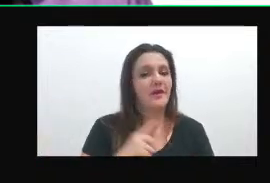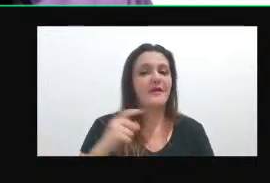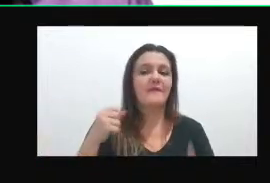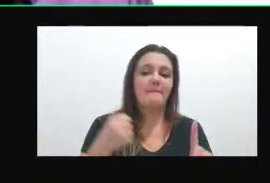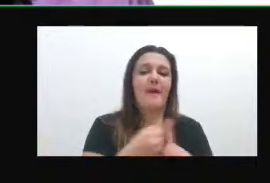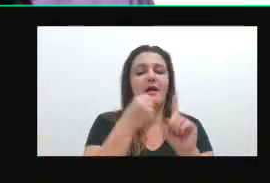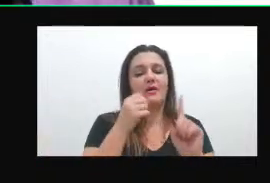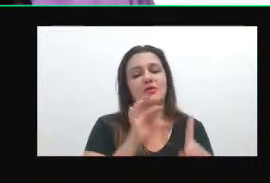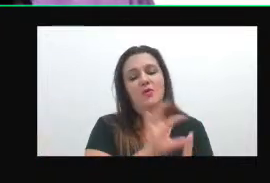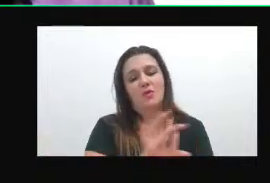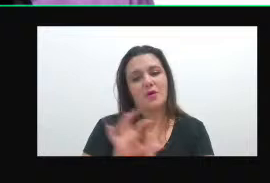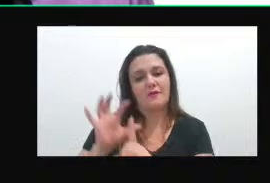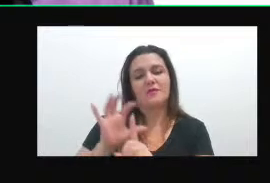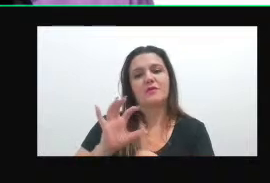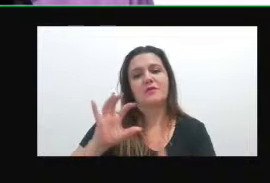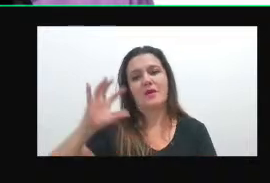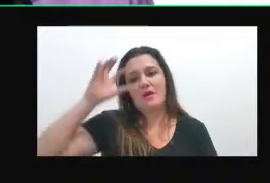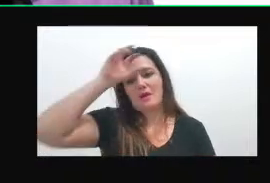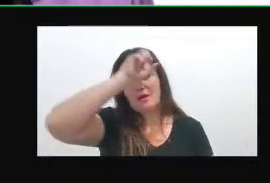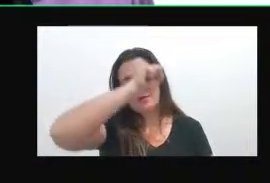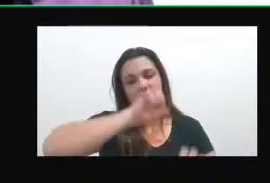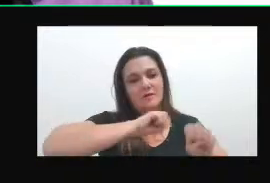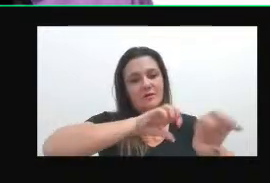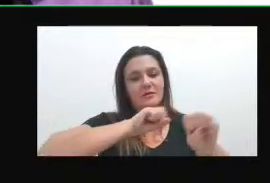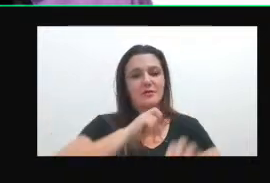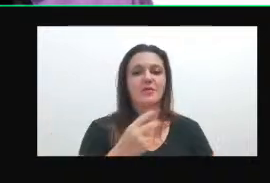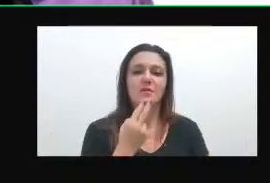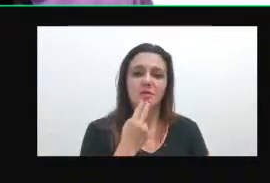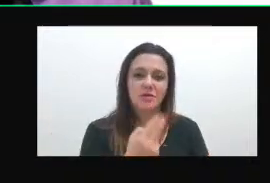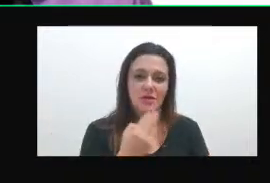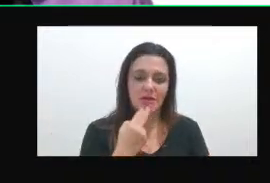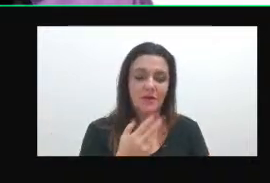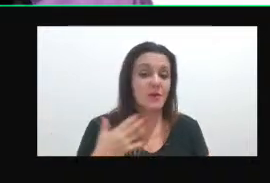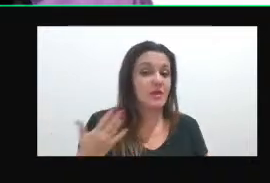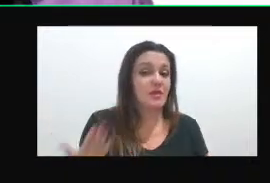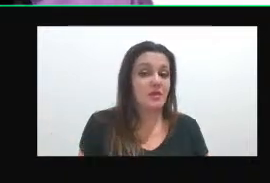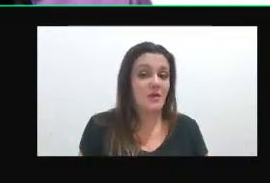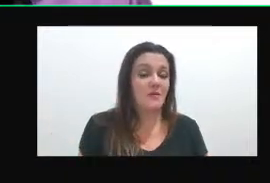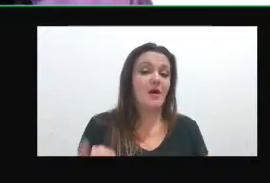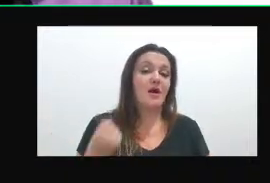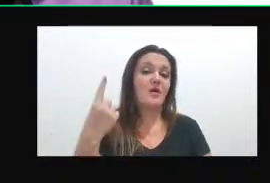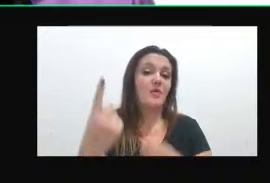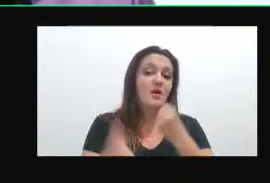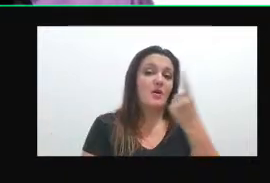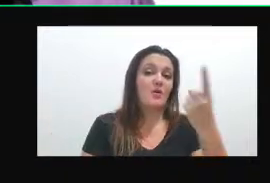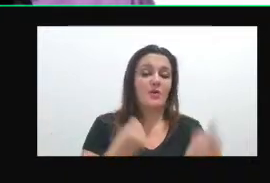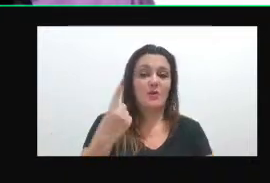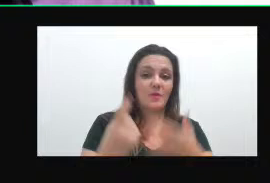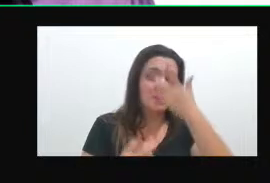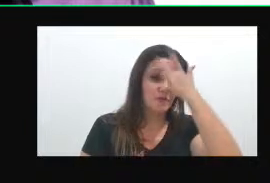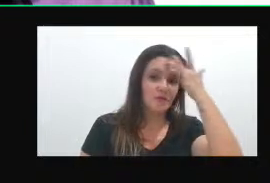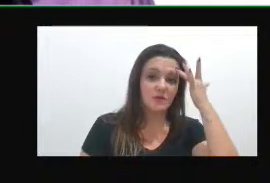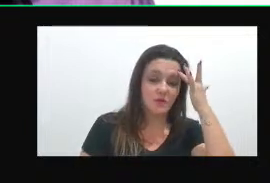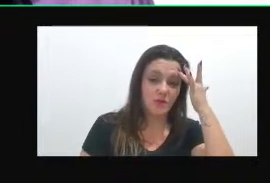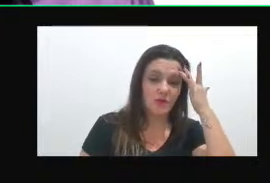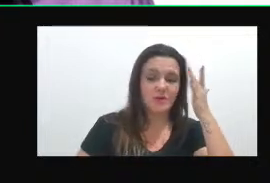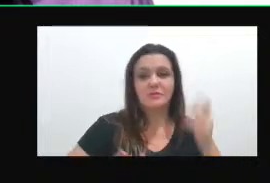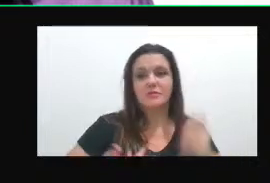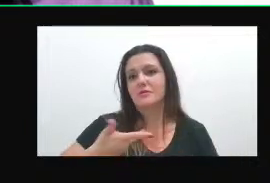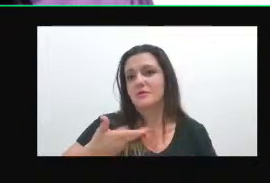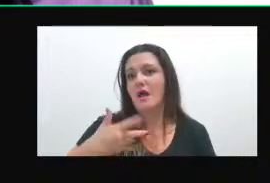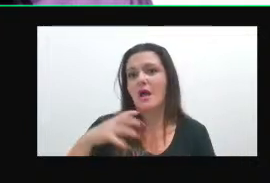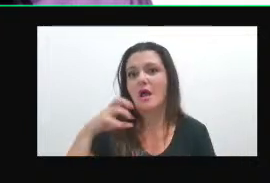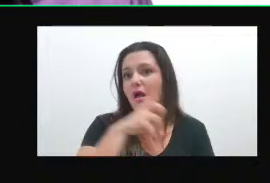teaching. And so some people who want very quick results